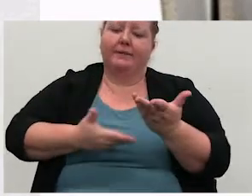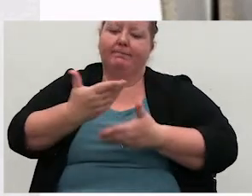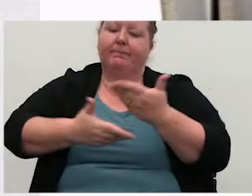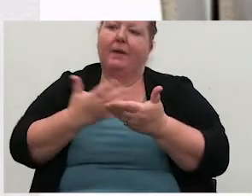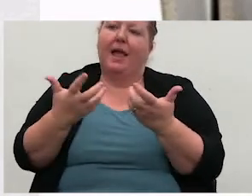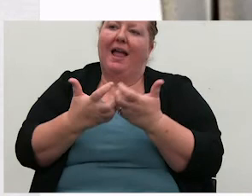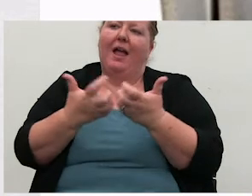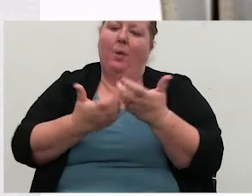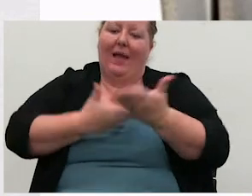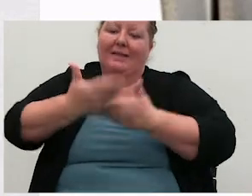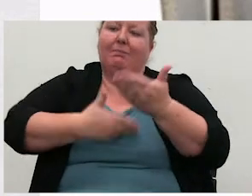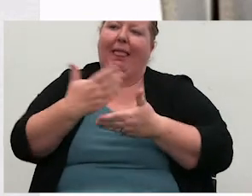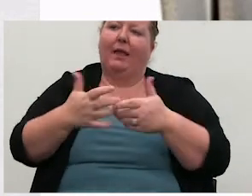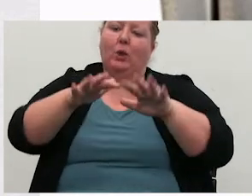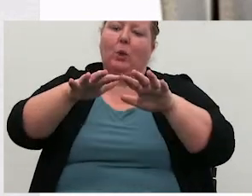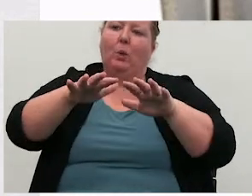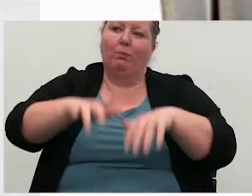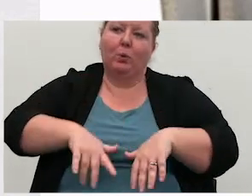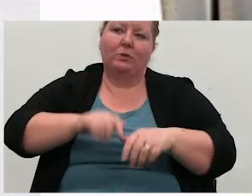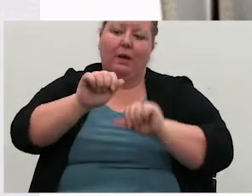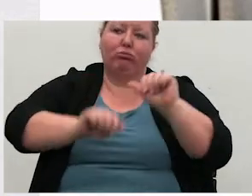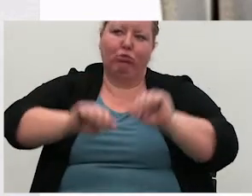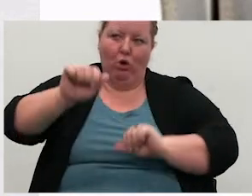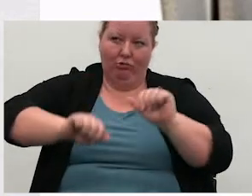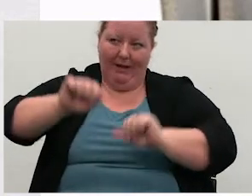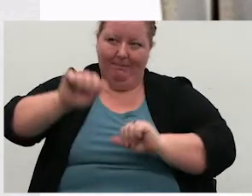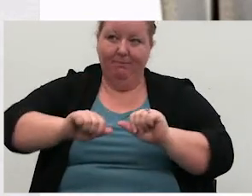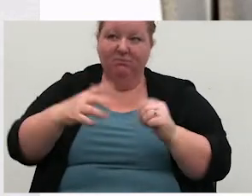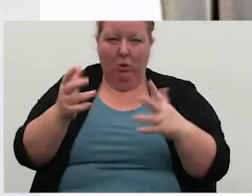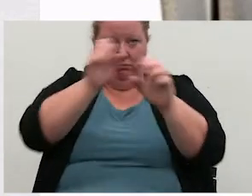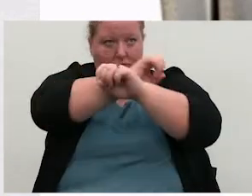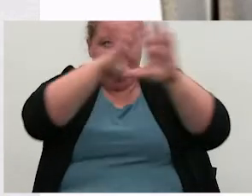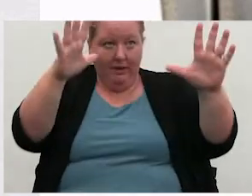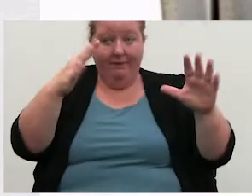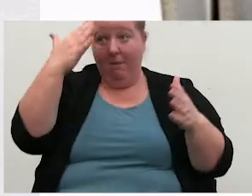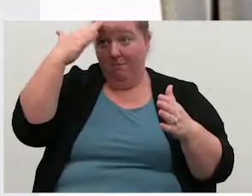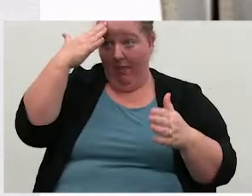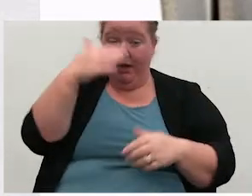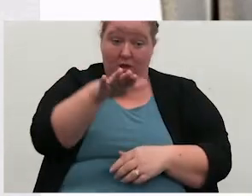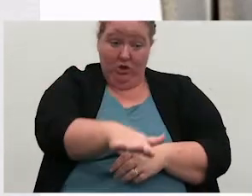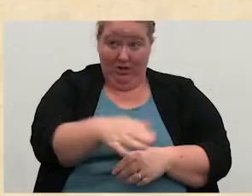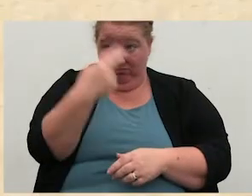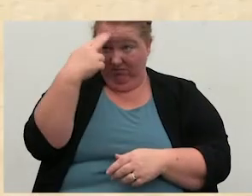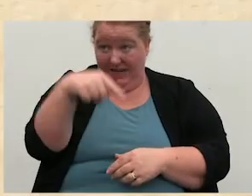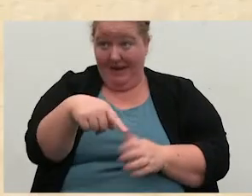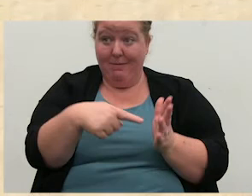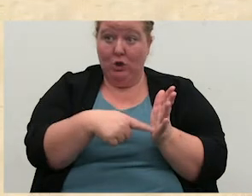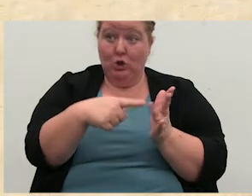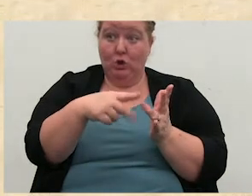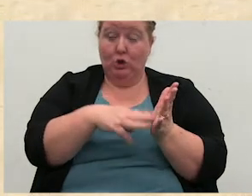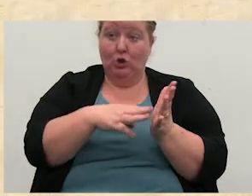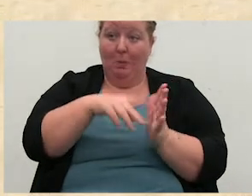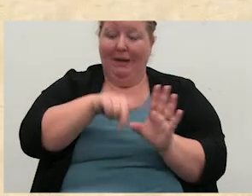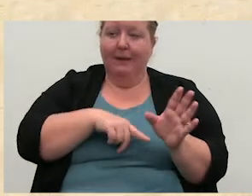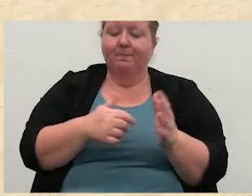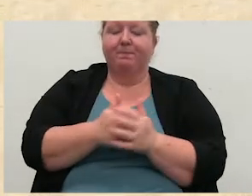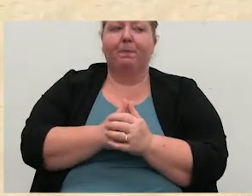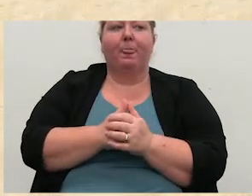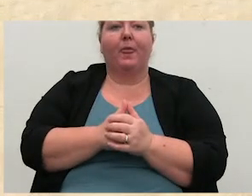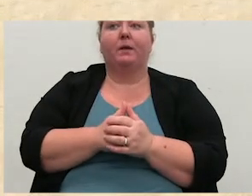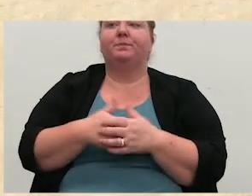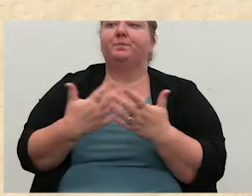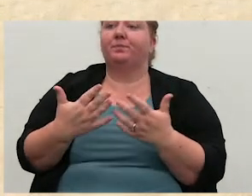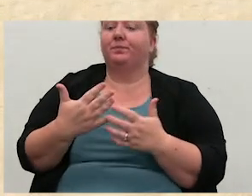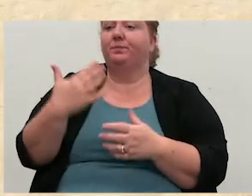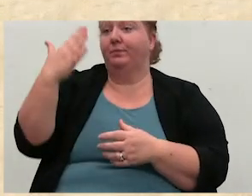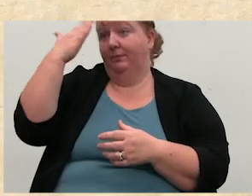explain how a computer program works. He uses the idea of a mother with a child called Tommy. Suppose mother wants